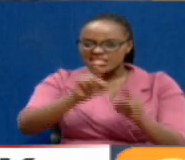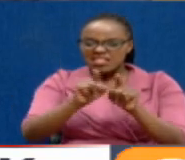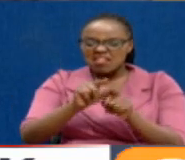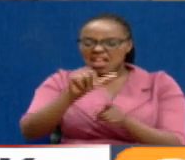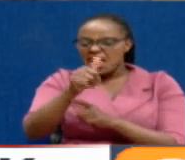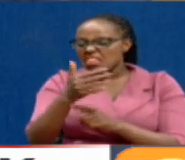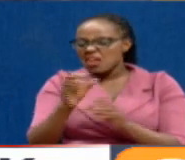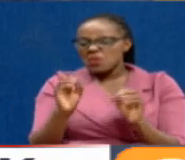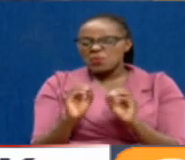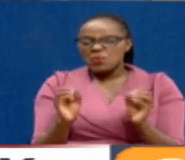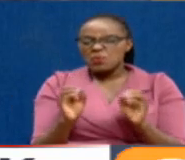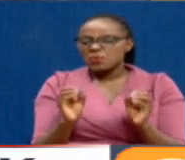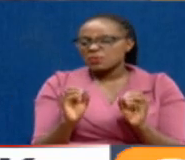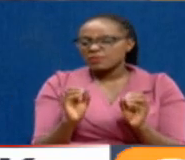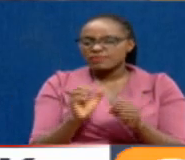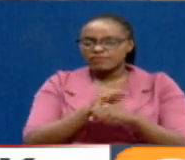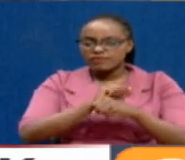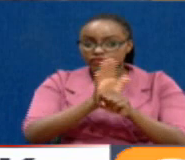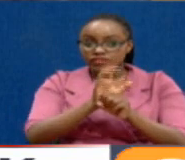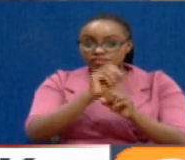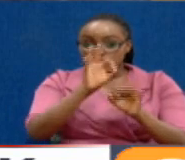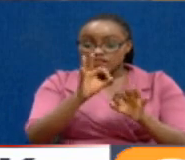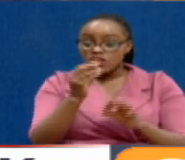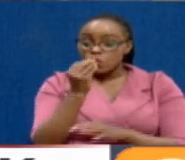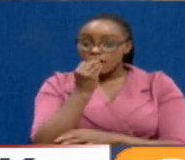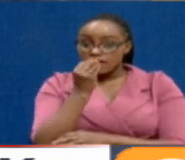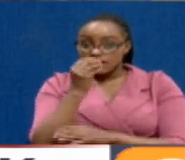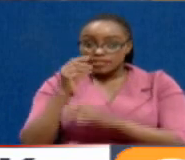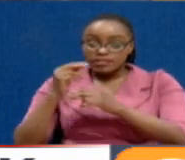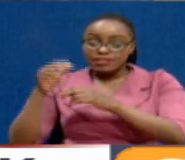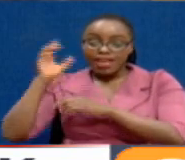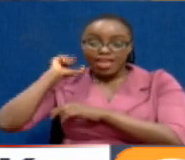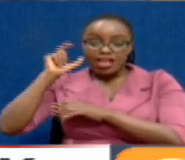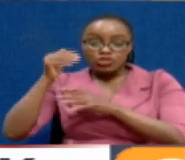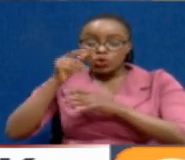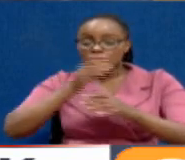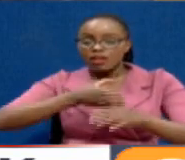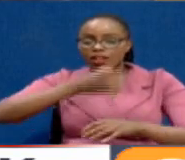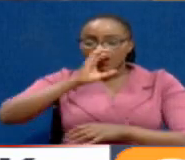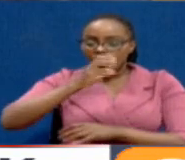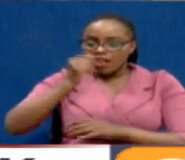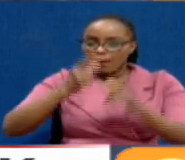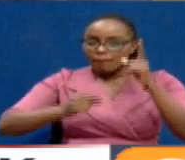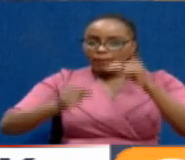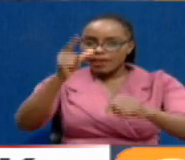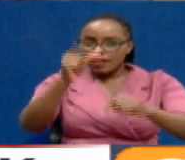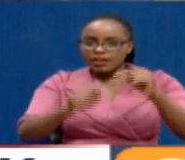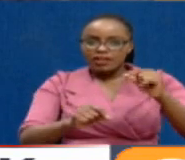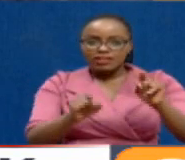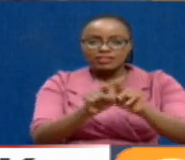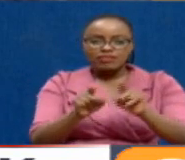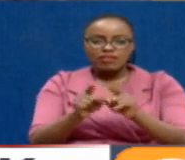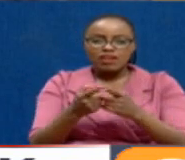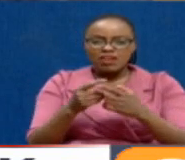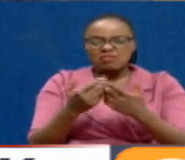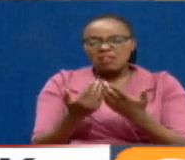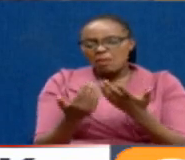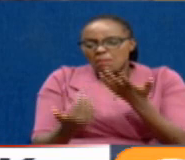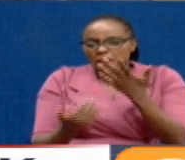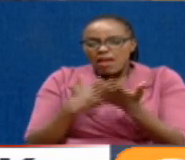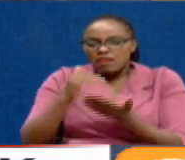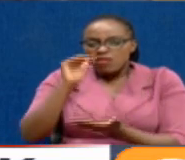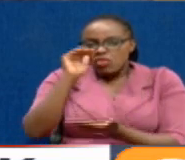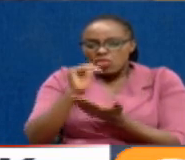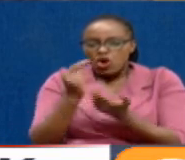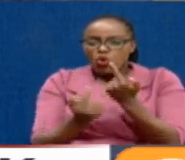mostly human-to-human transmission. And if you're eating eggs, eating milk, or drinking milk or something else, it has either been pasteurized or boiled